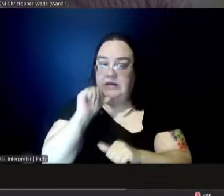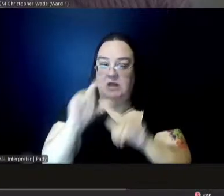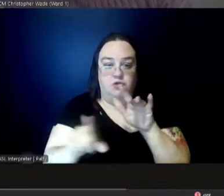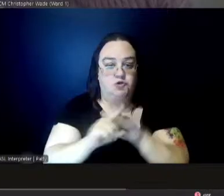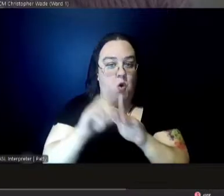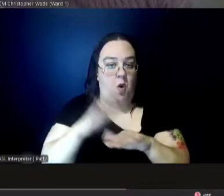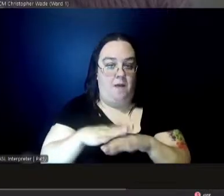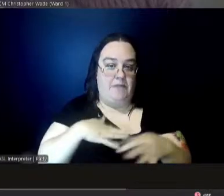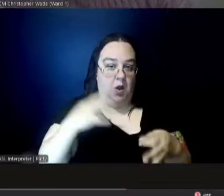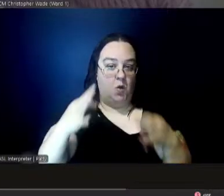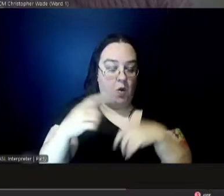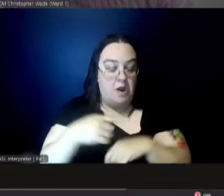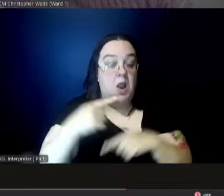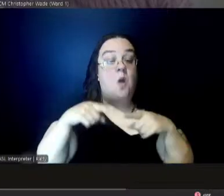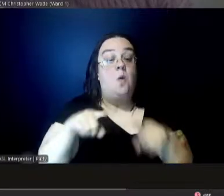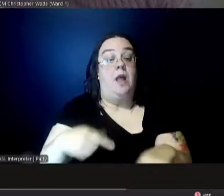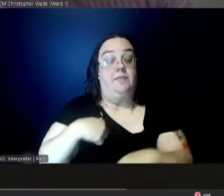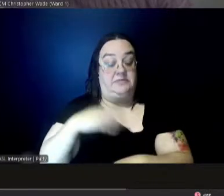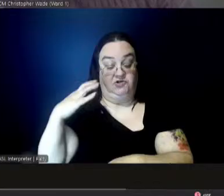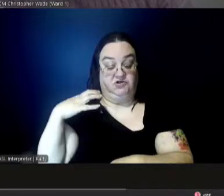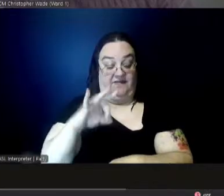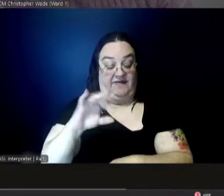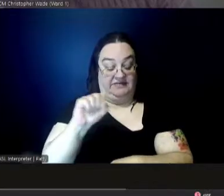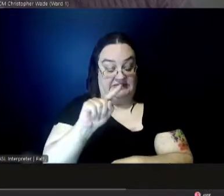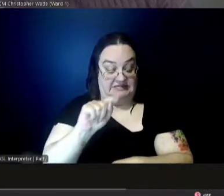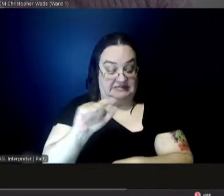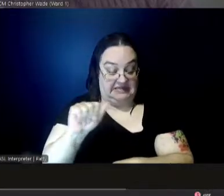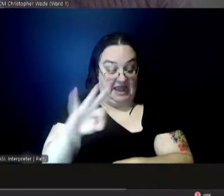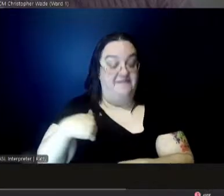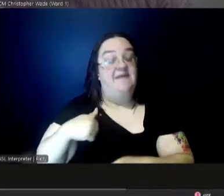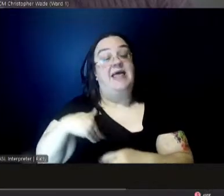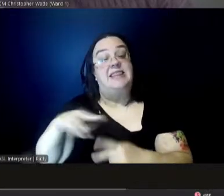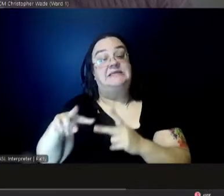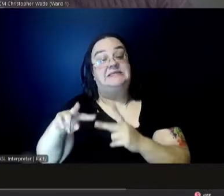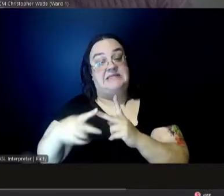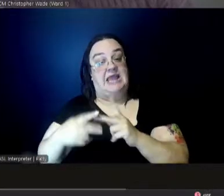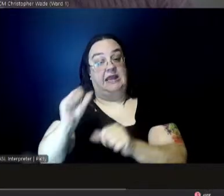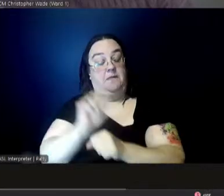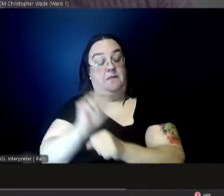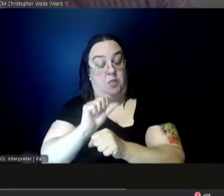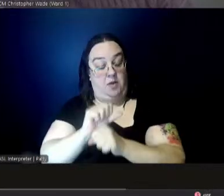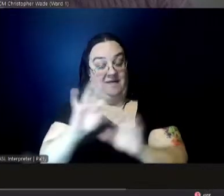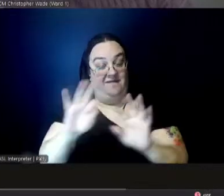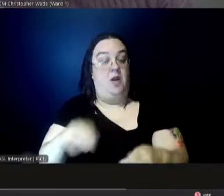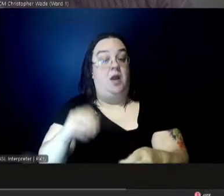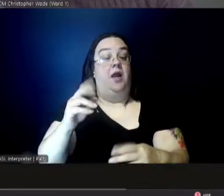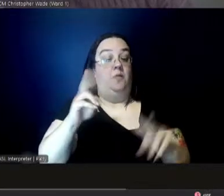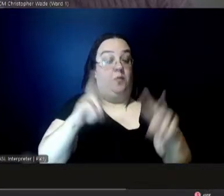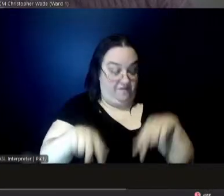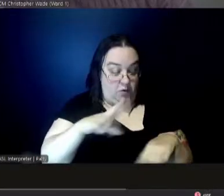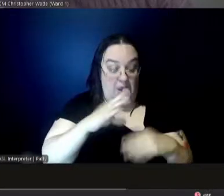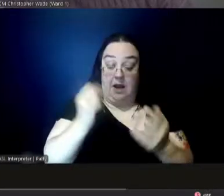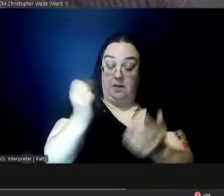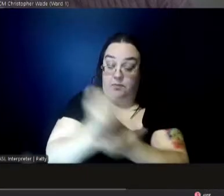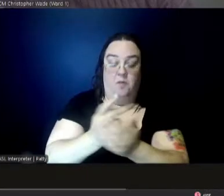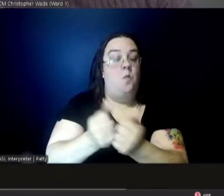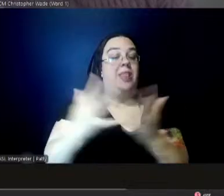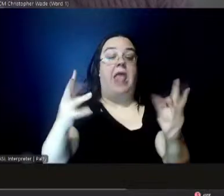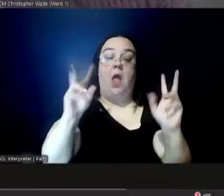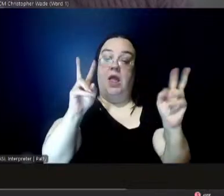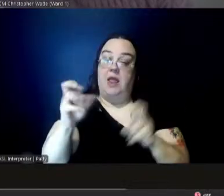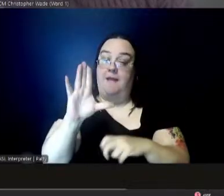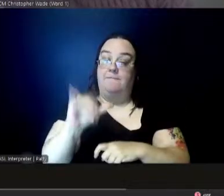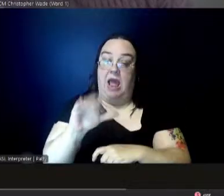Throughout my tenure as Chief of Staff, I have had this secondary employment form reviewed and approved without issue by the OEA